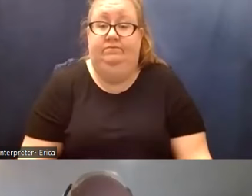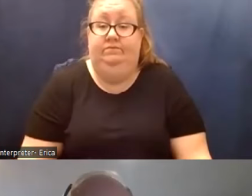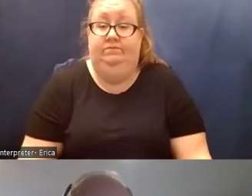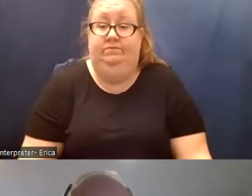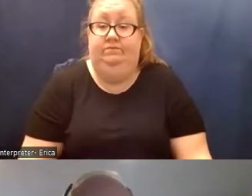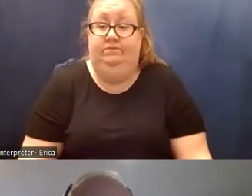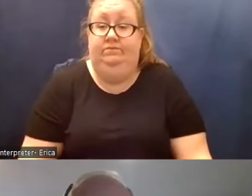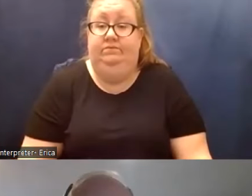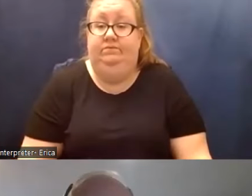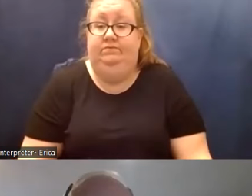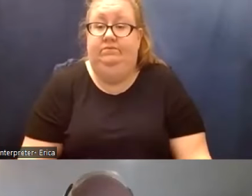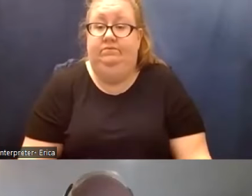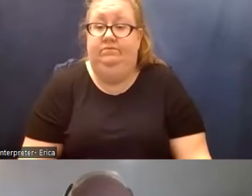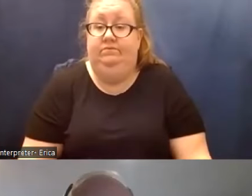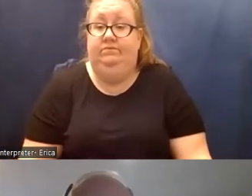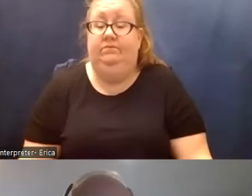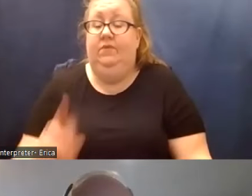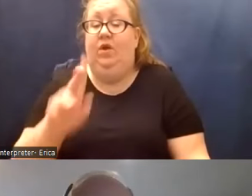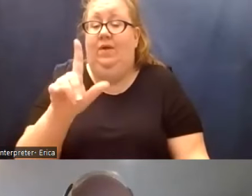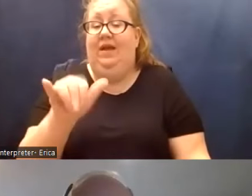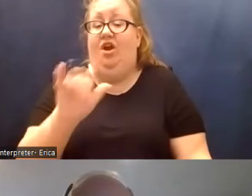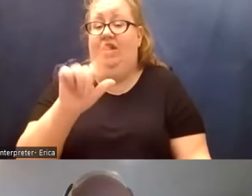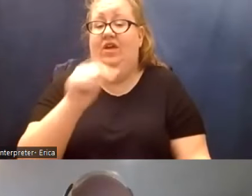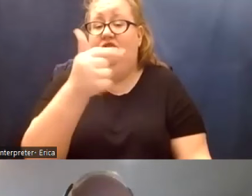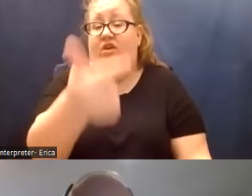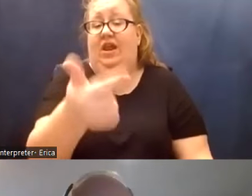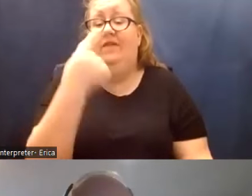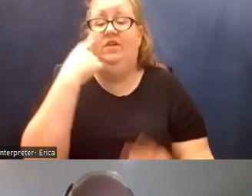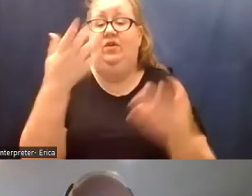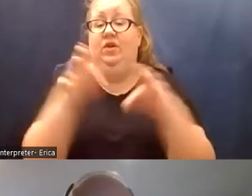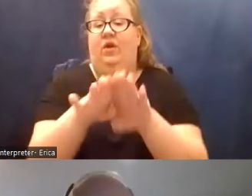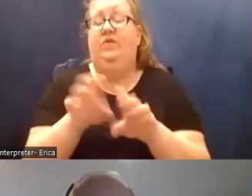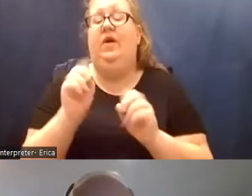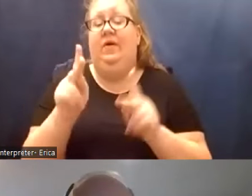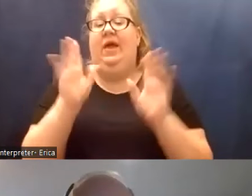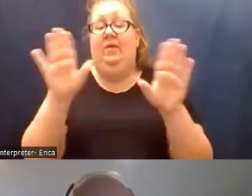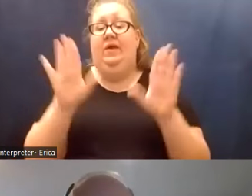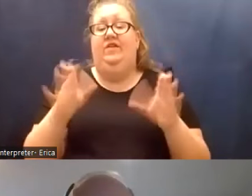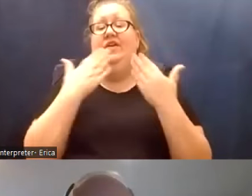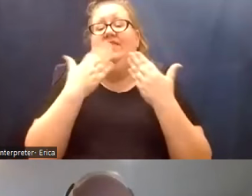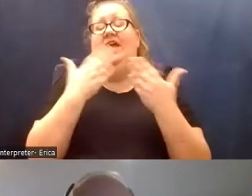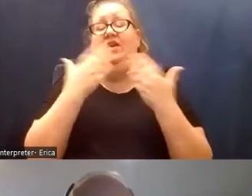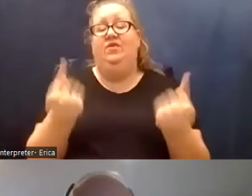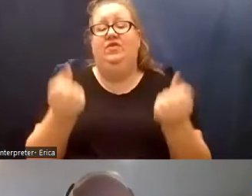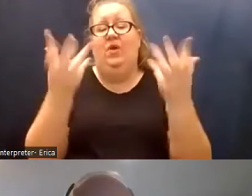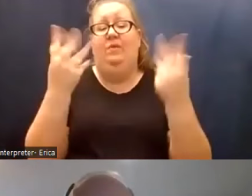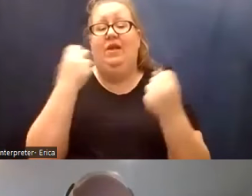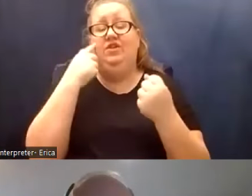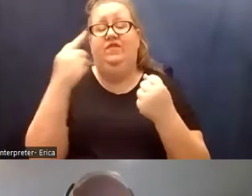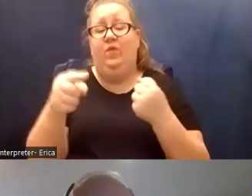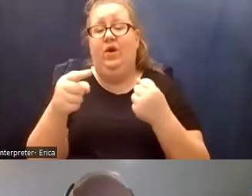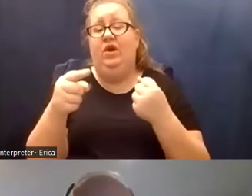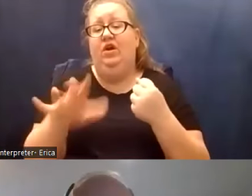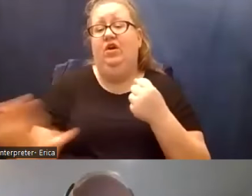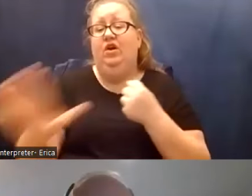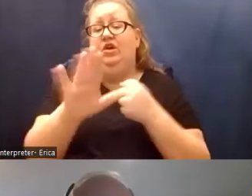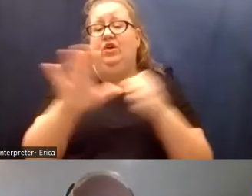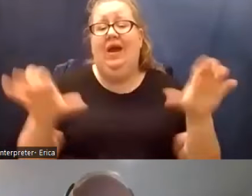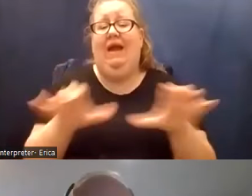That's it. Carly, I'll turn it back over to you to close. All right, wonderful. Thank you so much for your